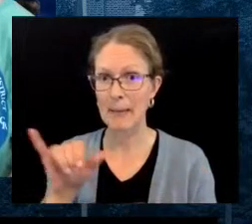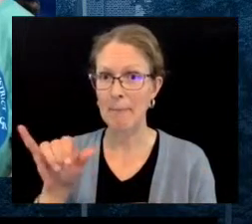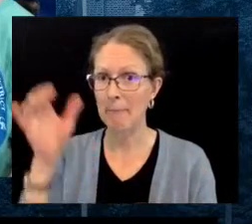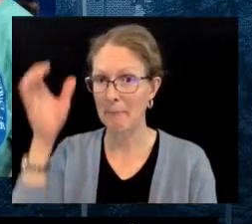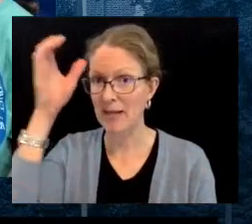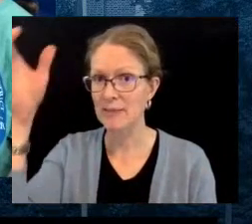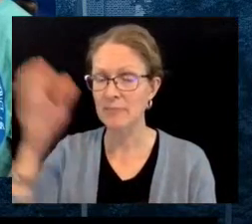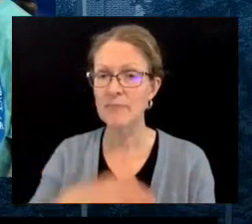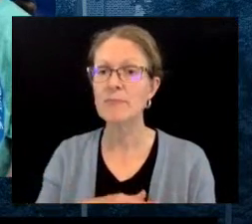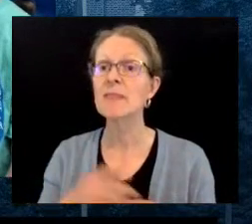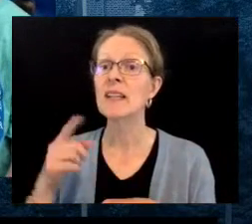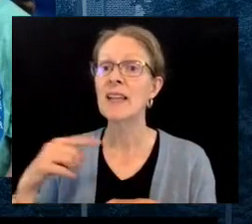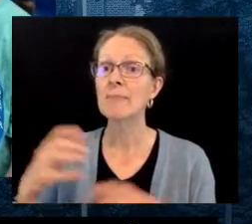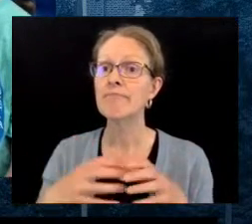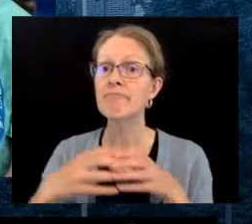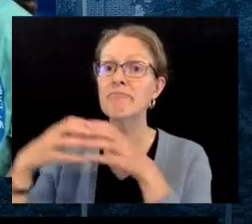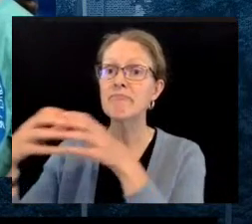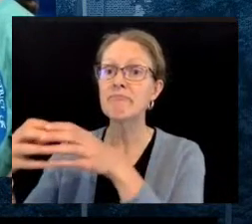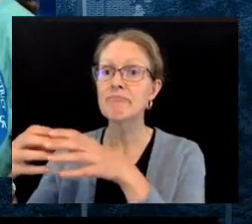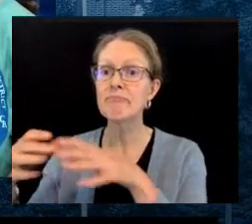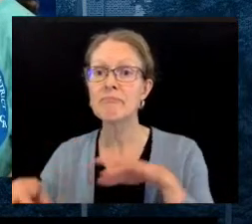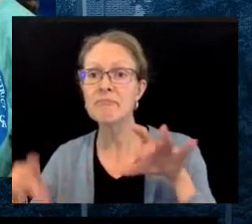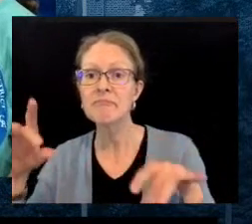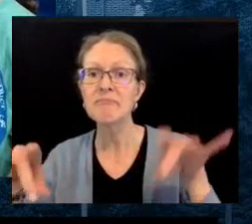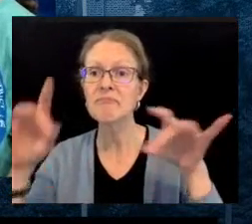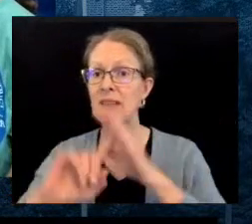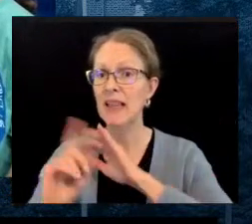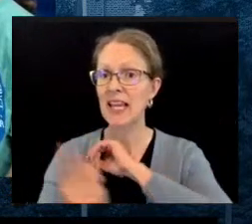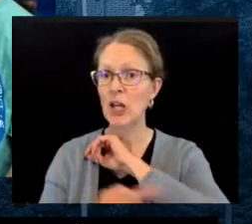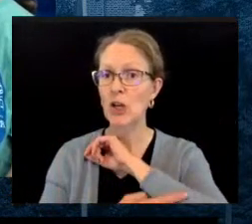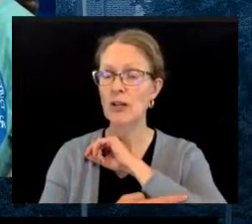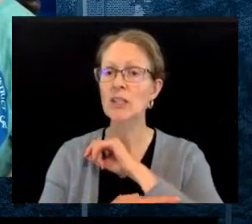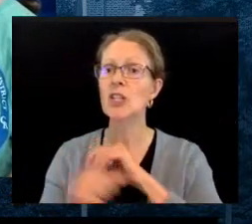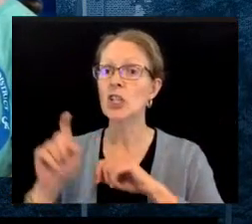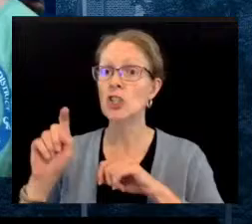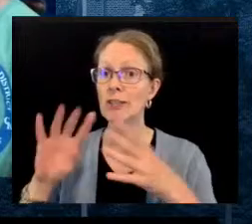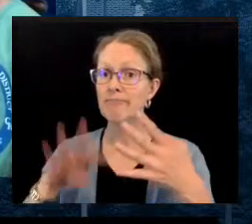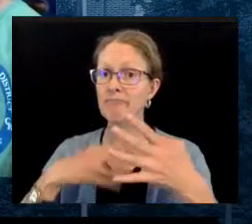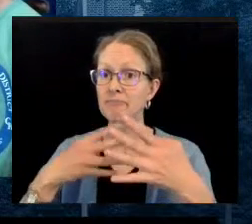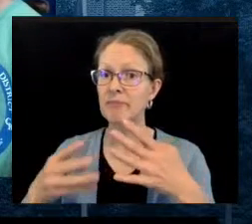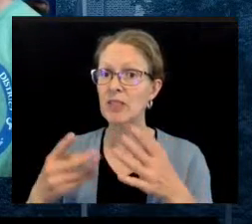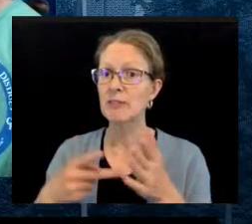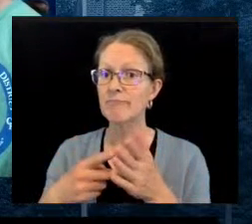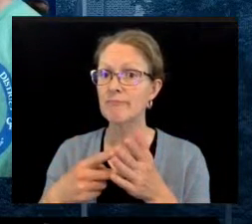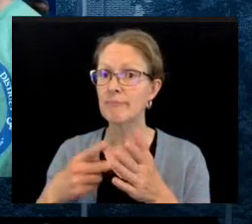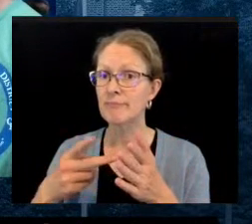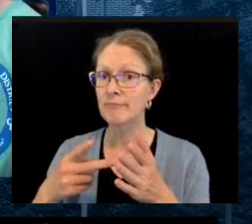up litter. And they want to schedule at least 2 events. And once they've completed that, when they go